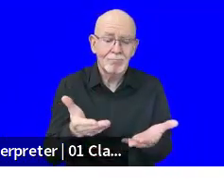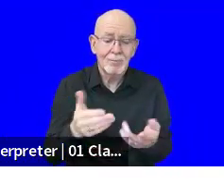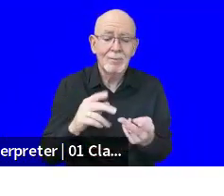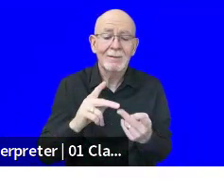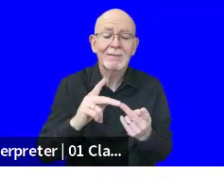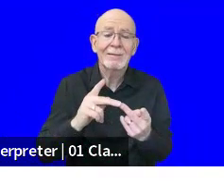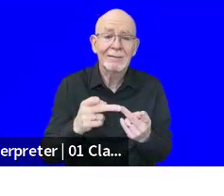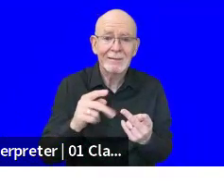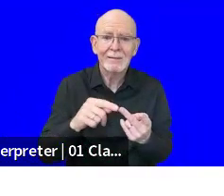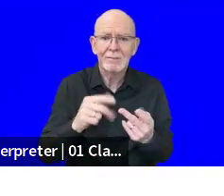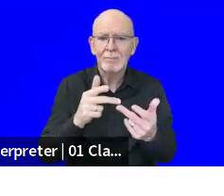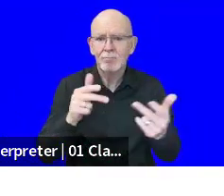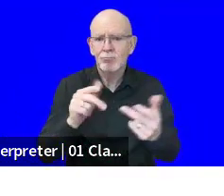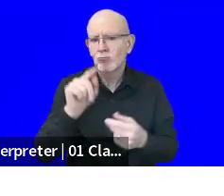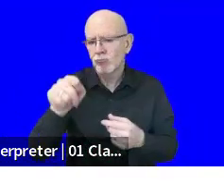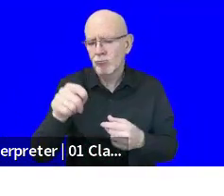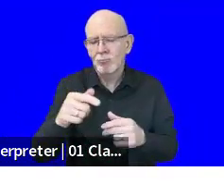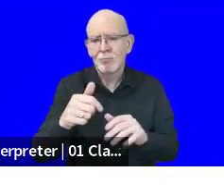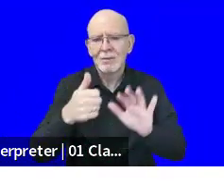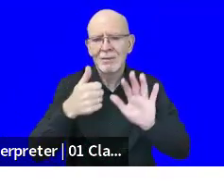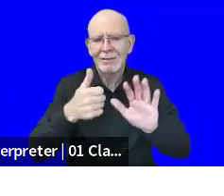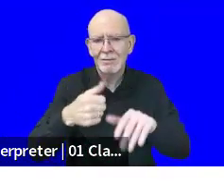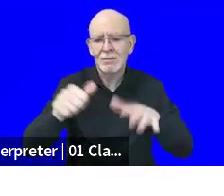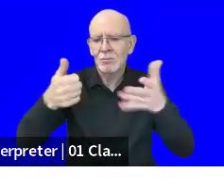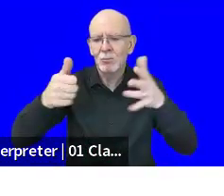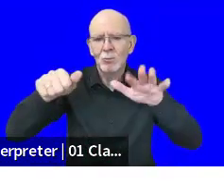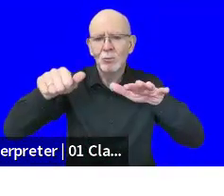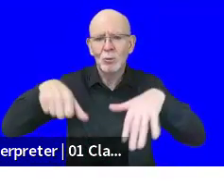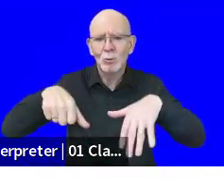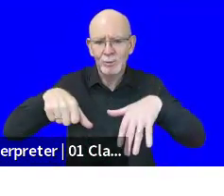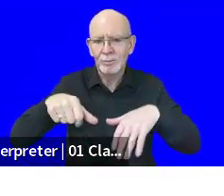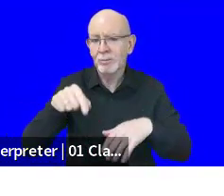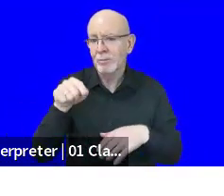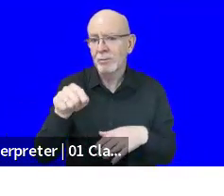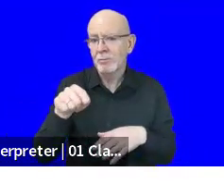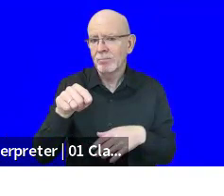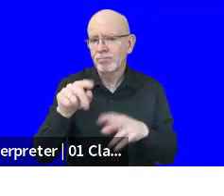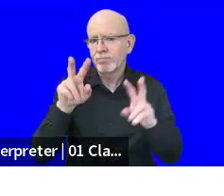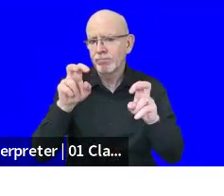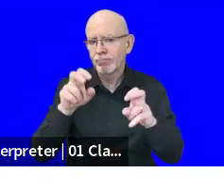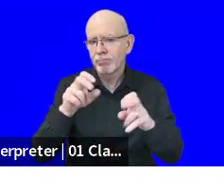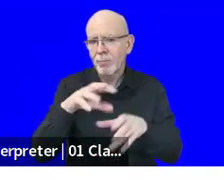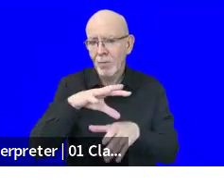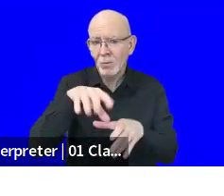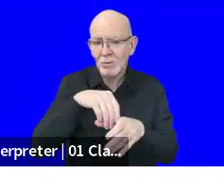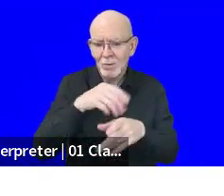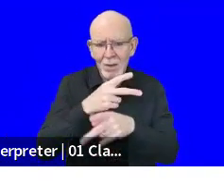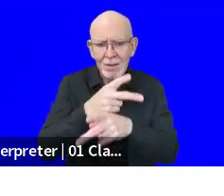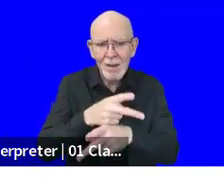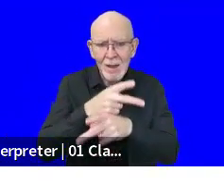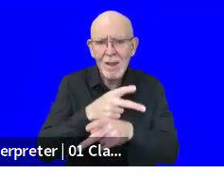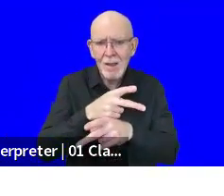system strengthening, which is not solely a disability issue, but really how we can